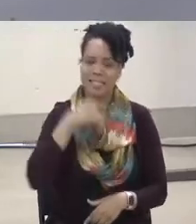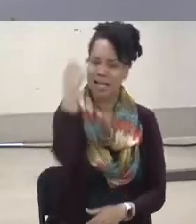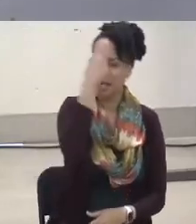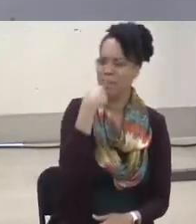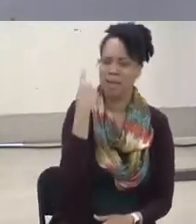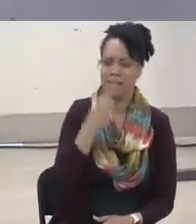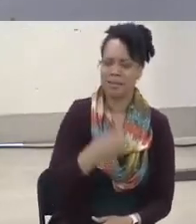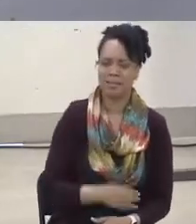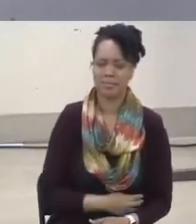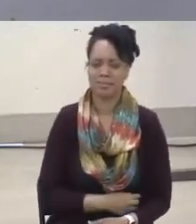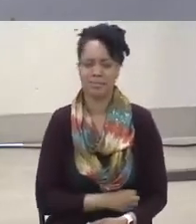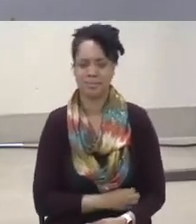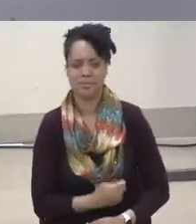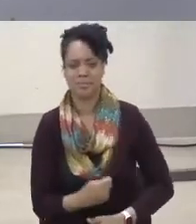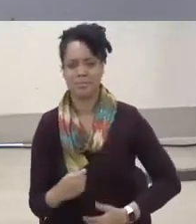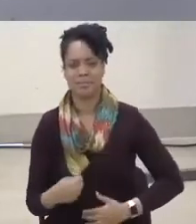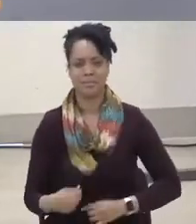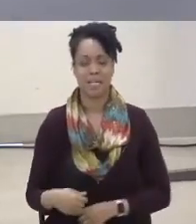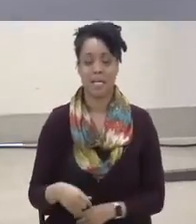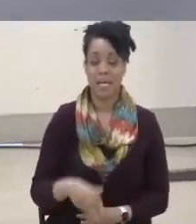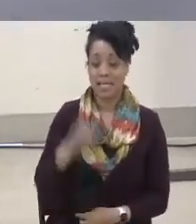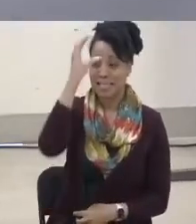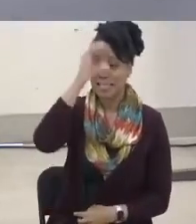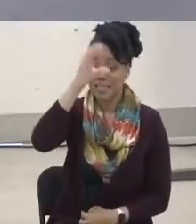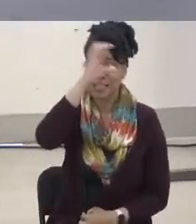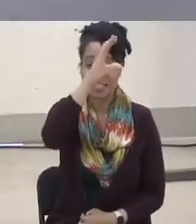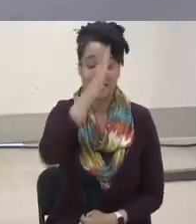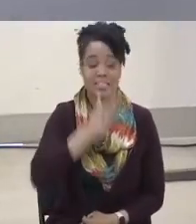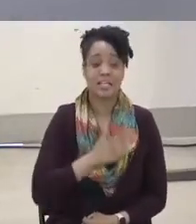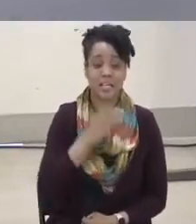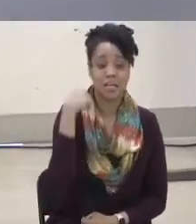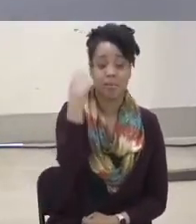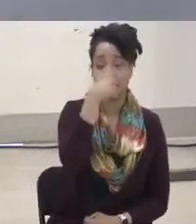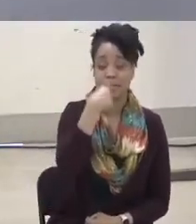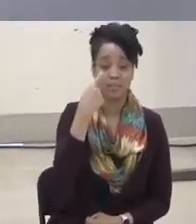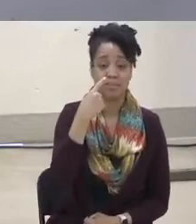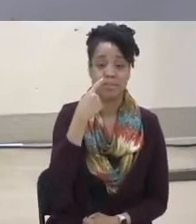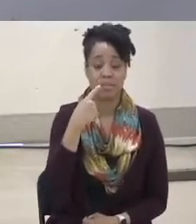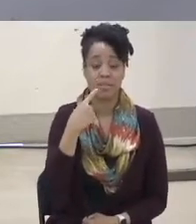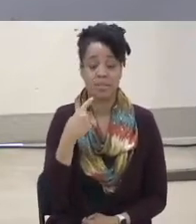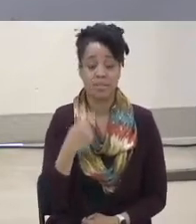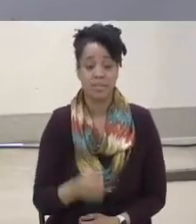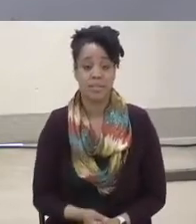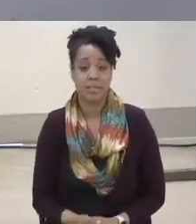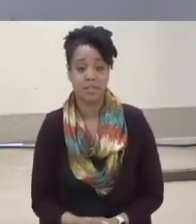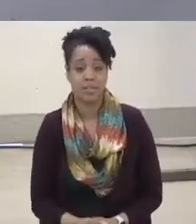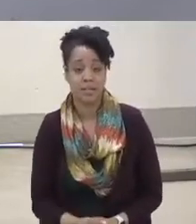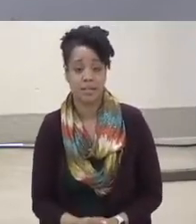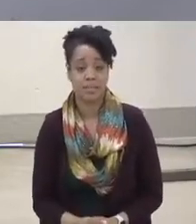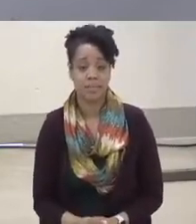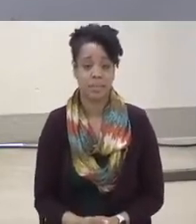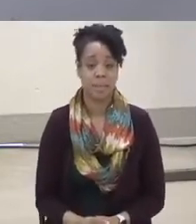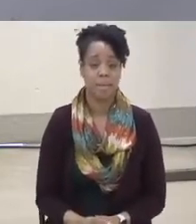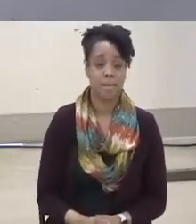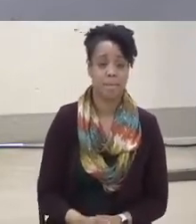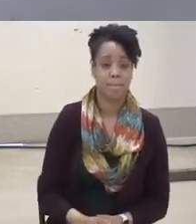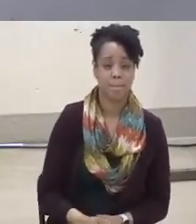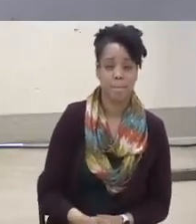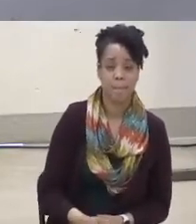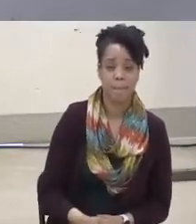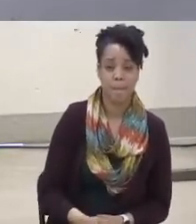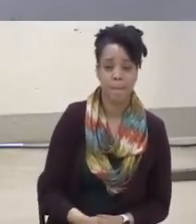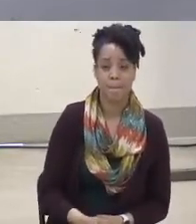sí, buscar en mi rostro. Seek my face. Buscar en mi rostro. Balaam wanted to go